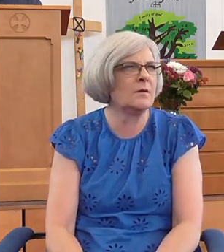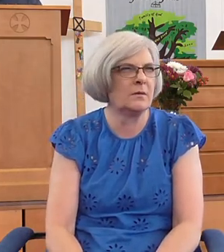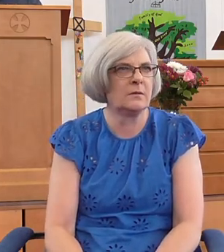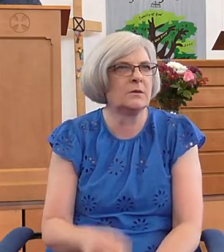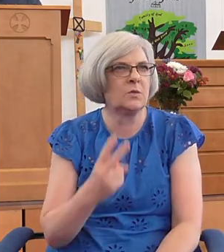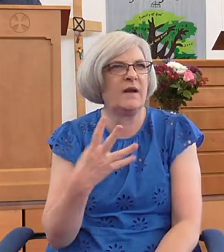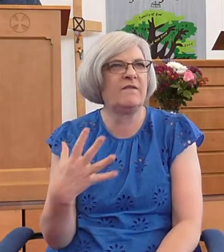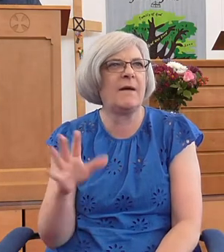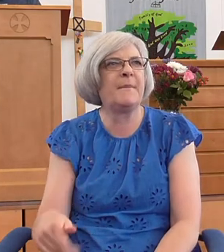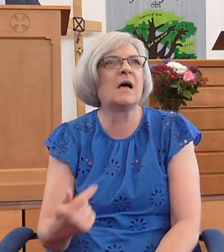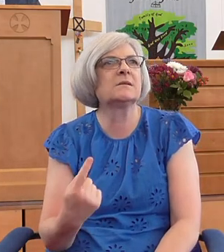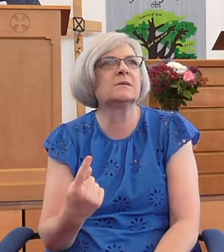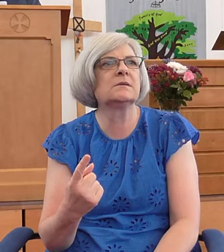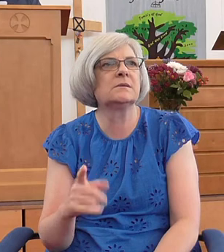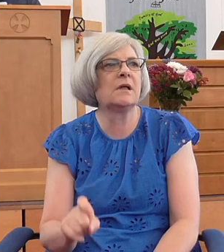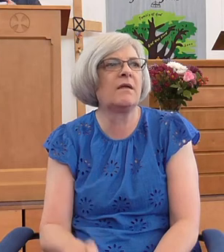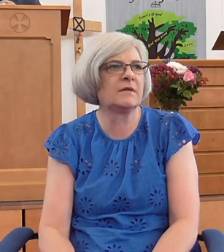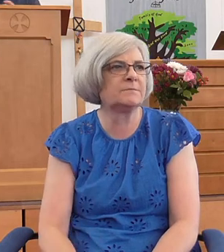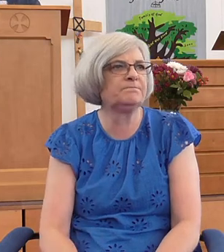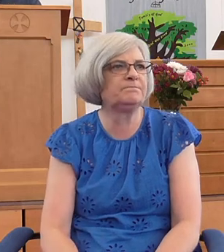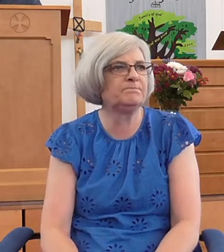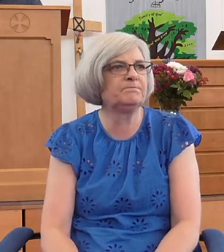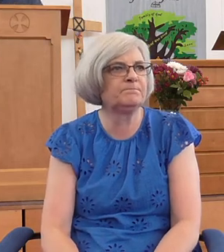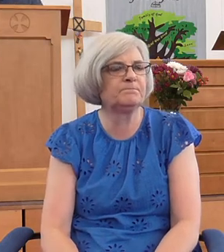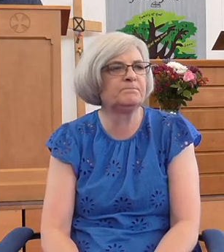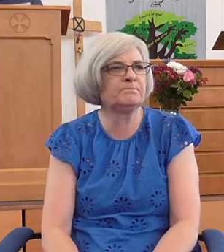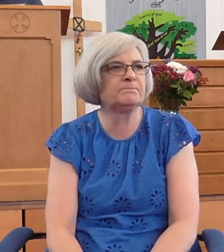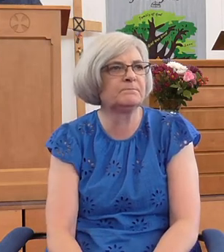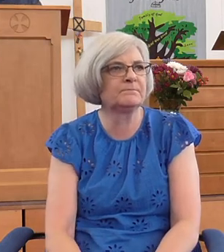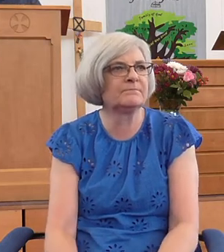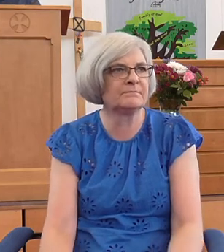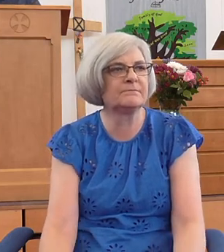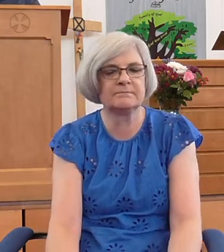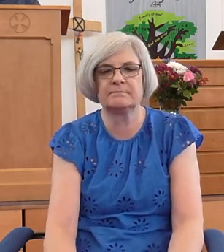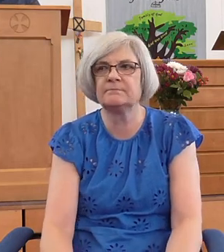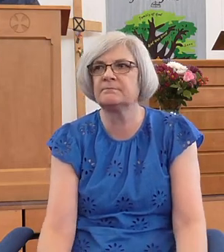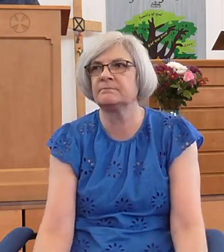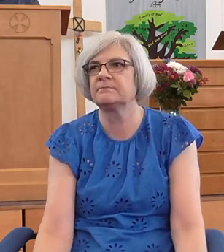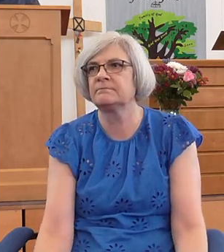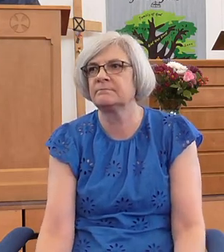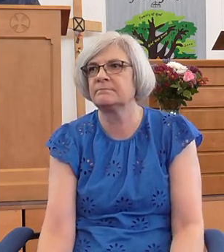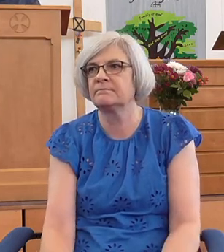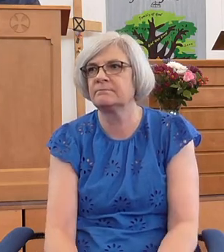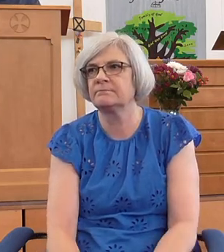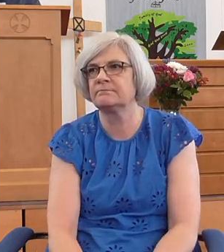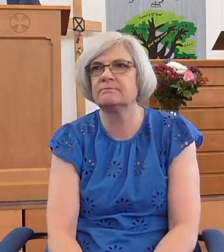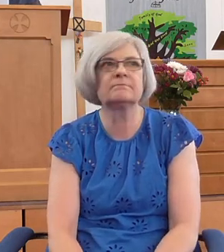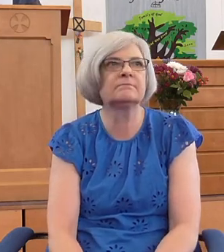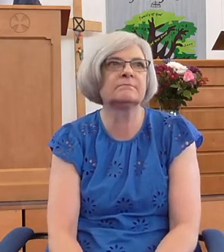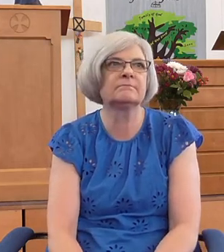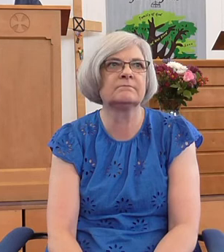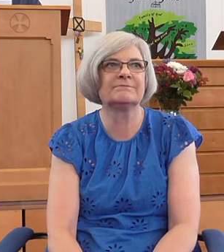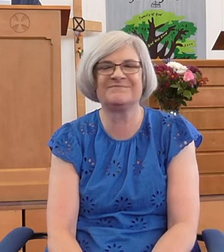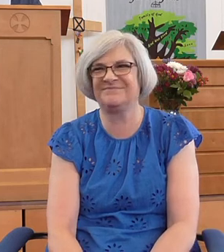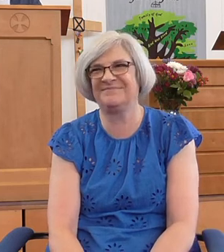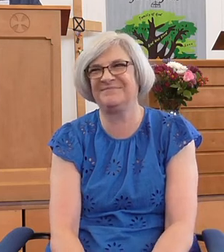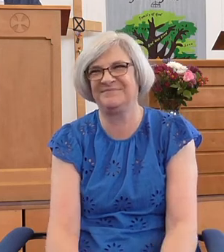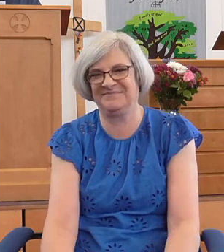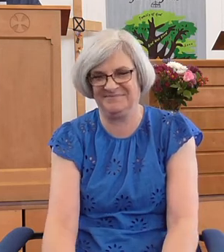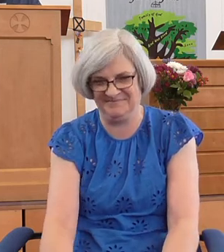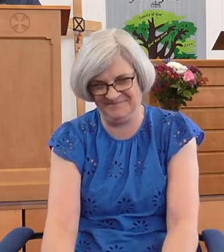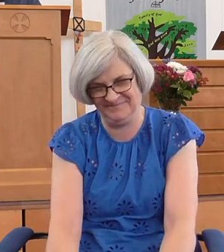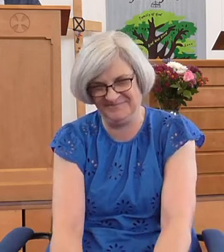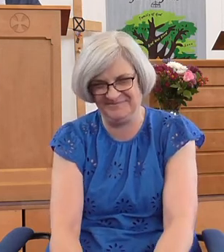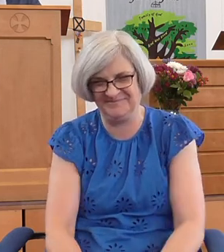Let us stand and confess our faith in the words of the Apostles' Creed, following which we will go straight into singing the